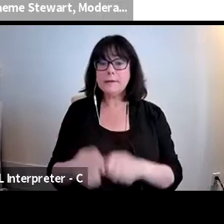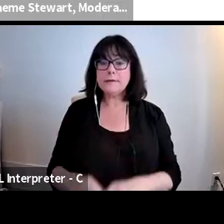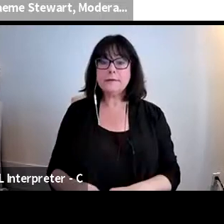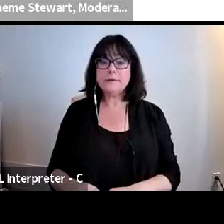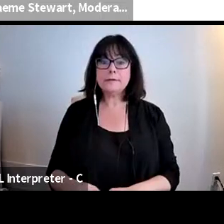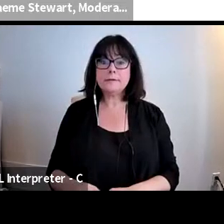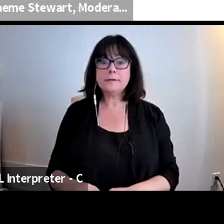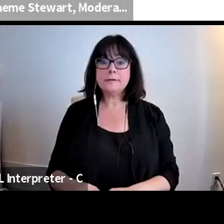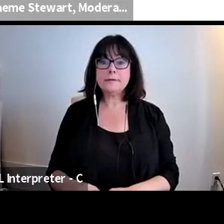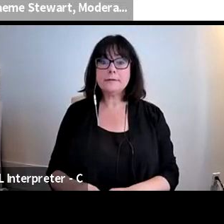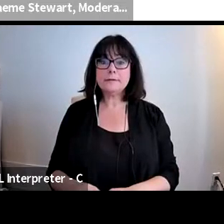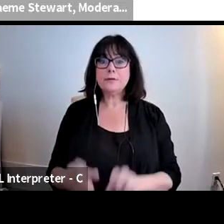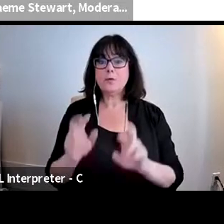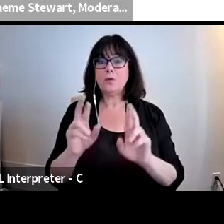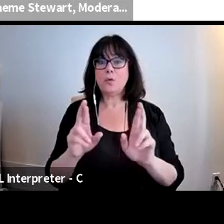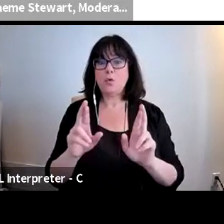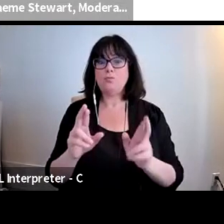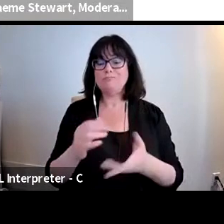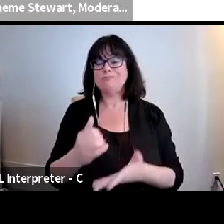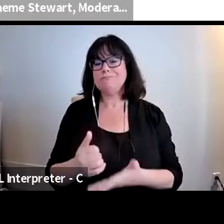I hope that's helpful.